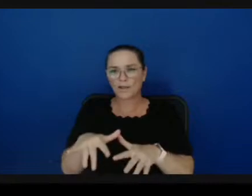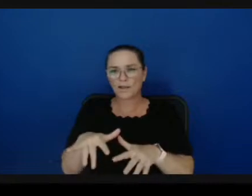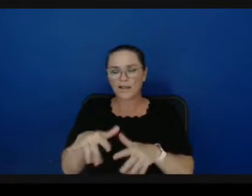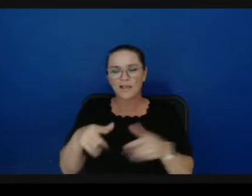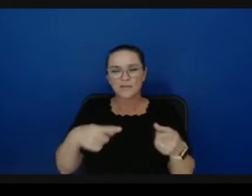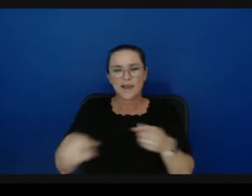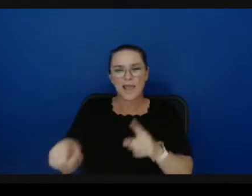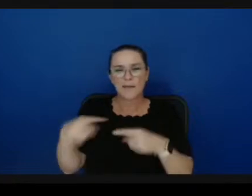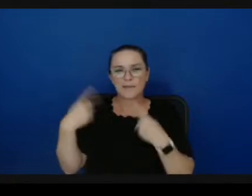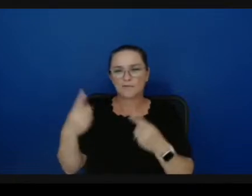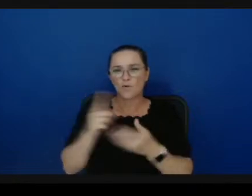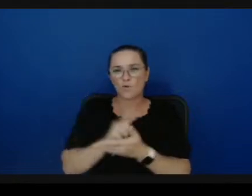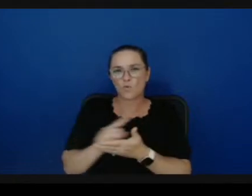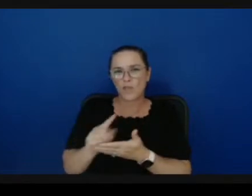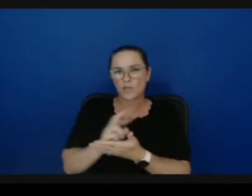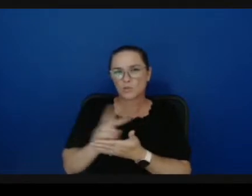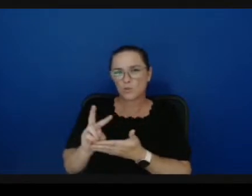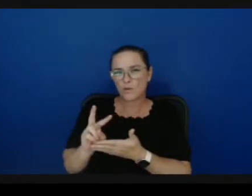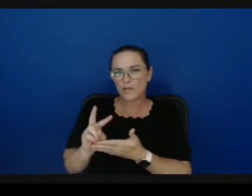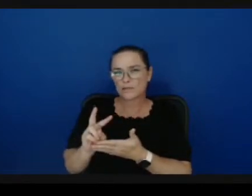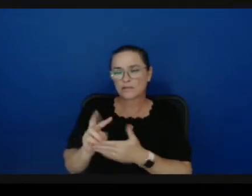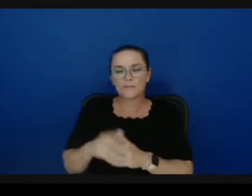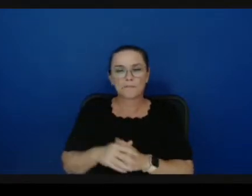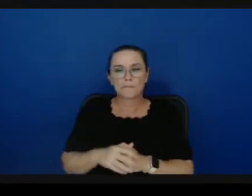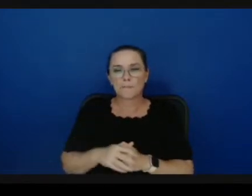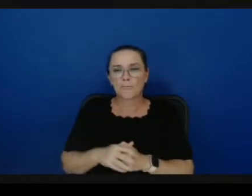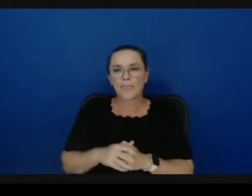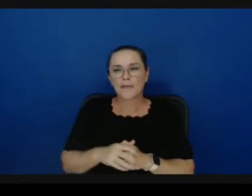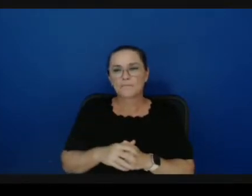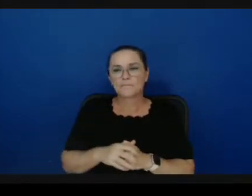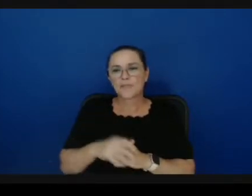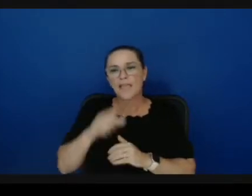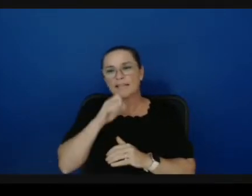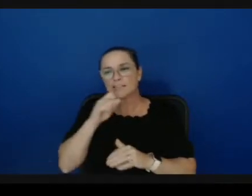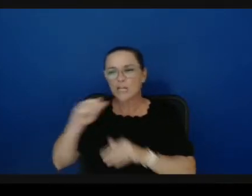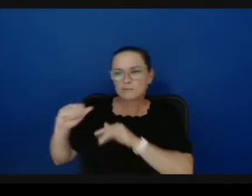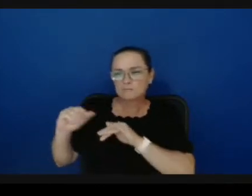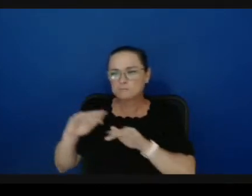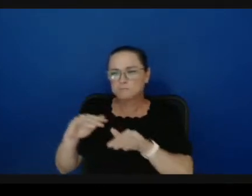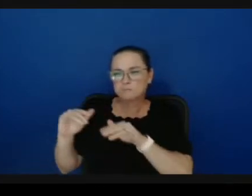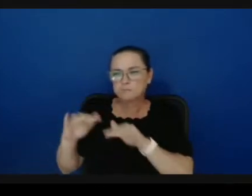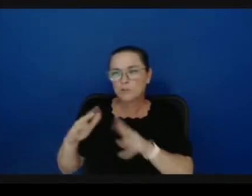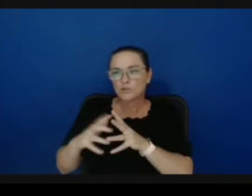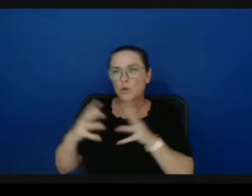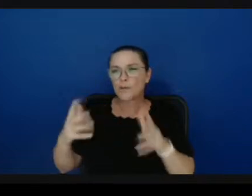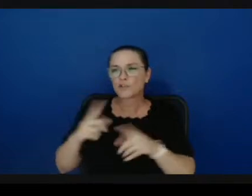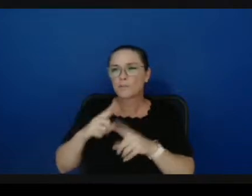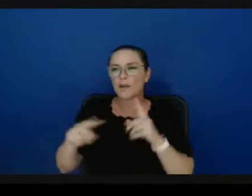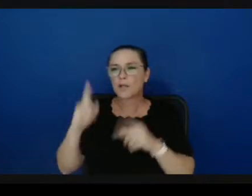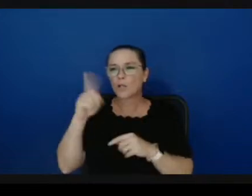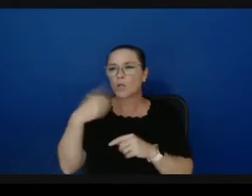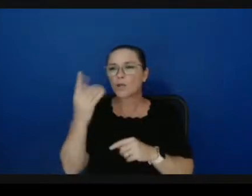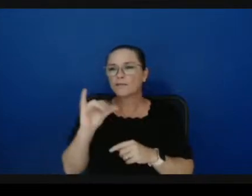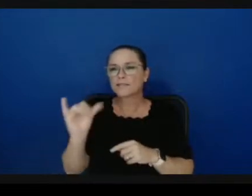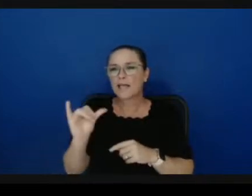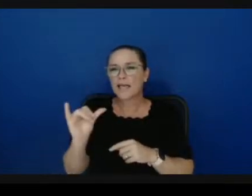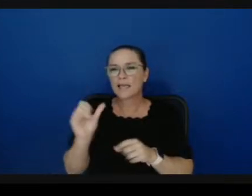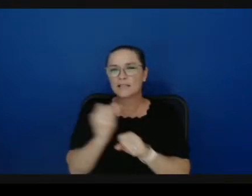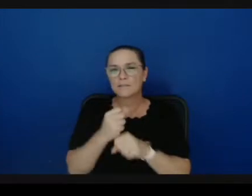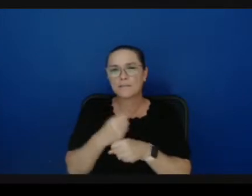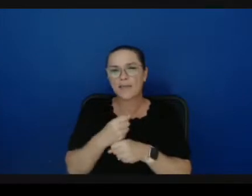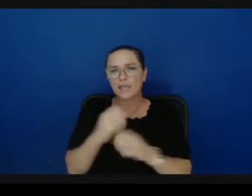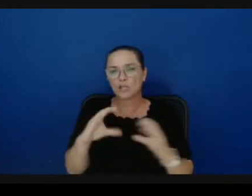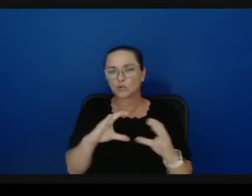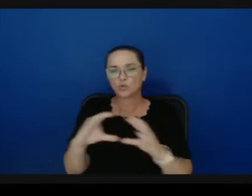such that it is not varying as much, but it's starting to look like it's developing some tube systems